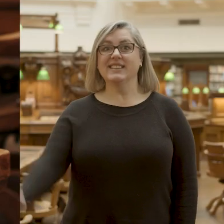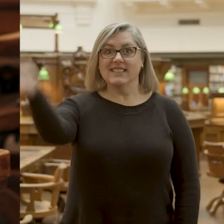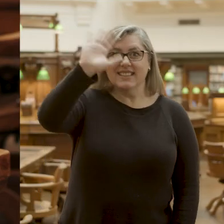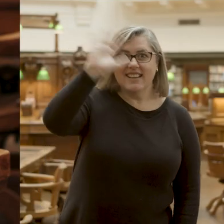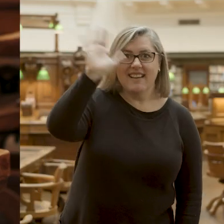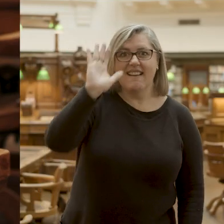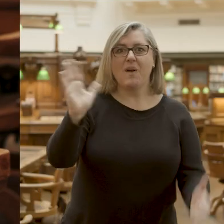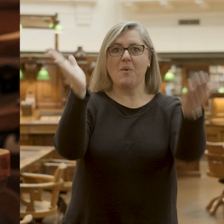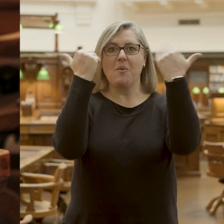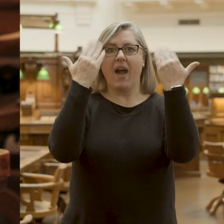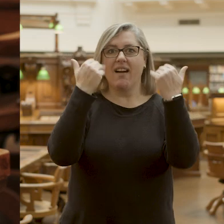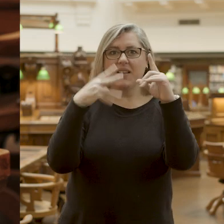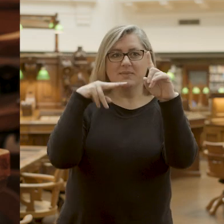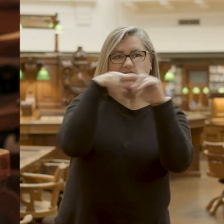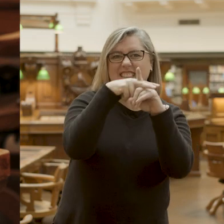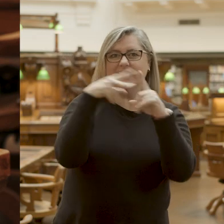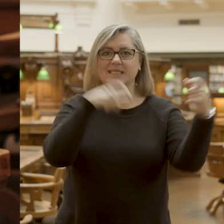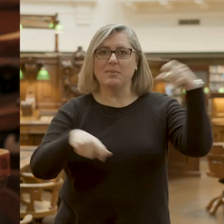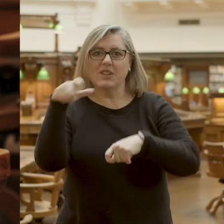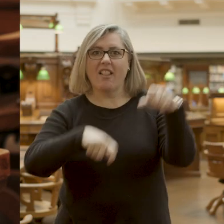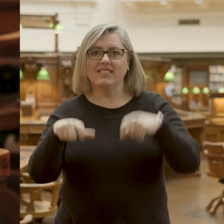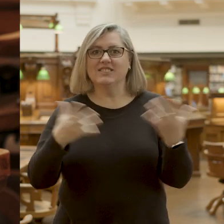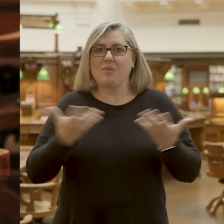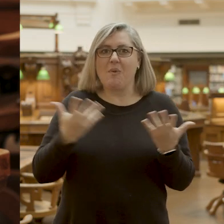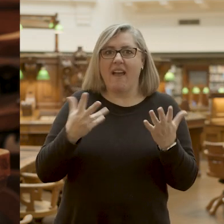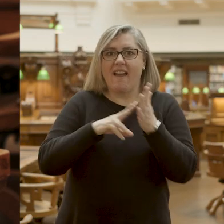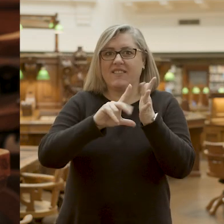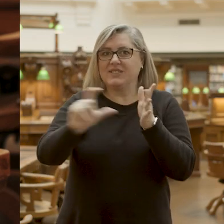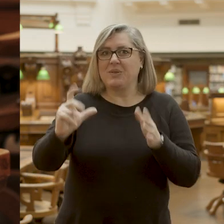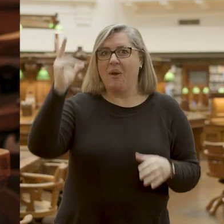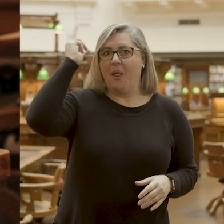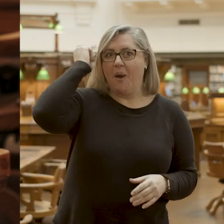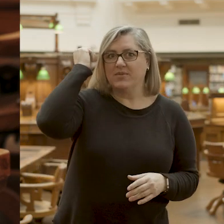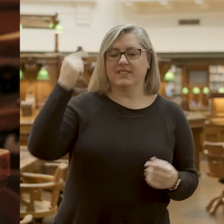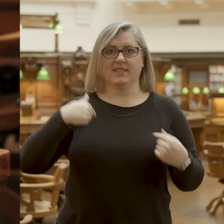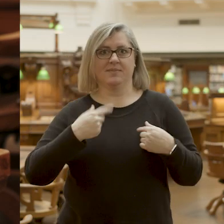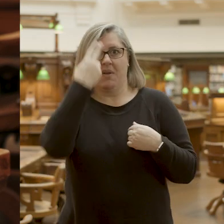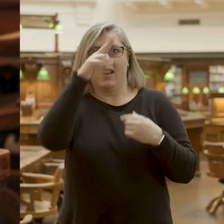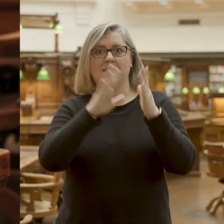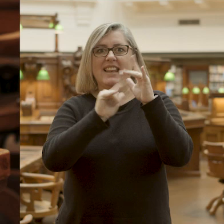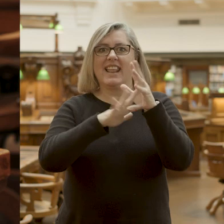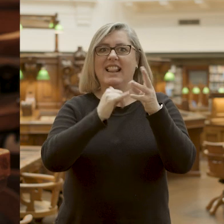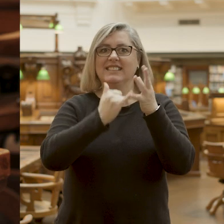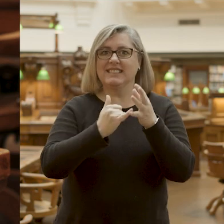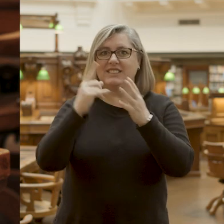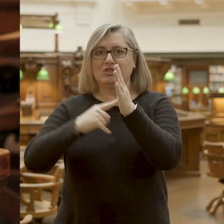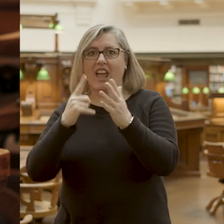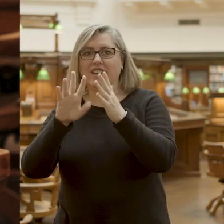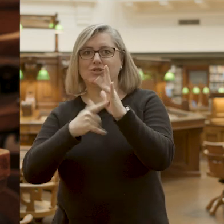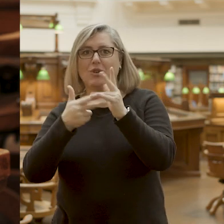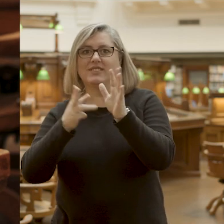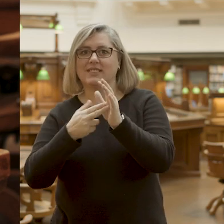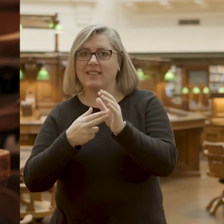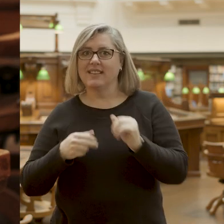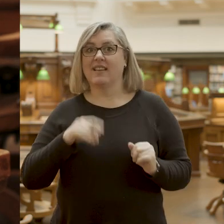Hello, welcome to Deceptology at State Library Victoria. My name is Nicholas J. Johnson. Before